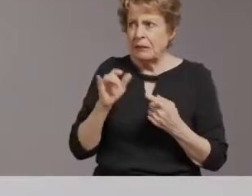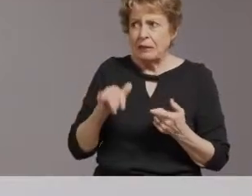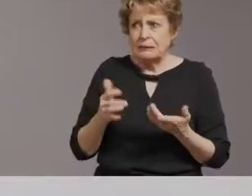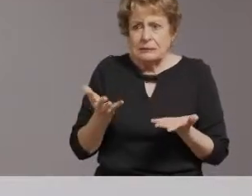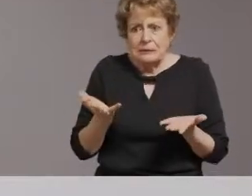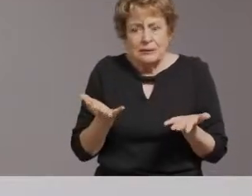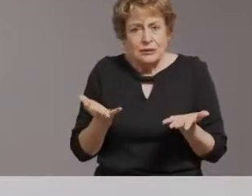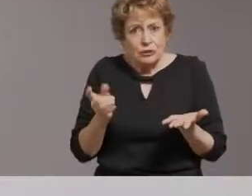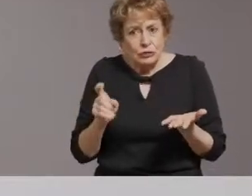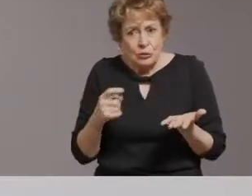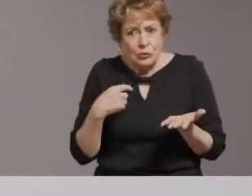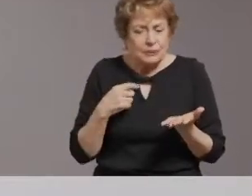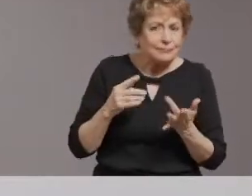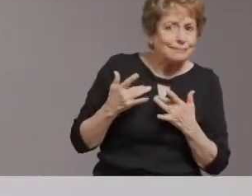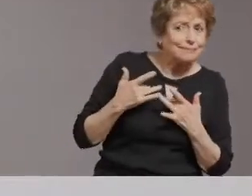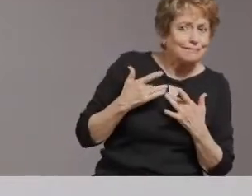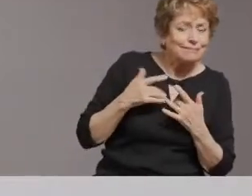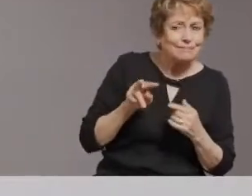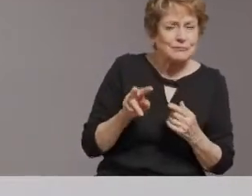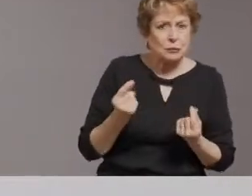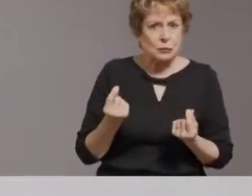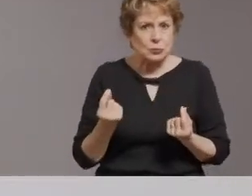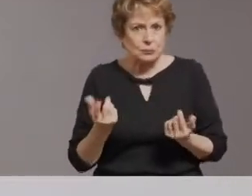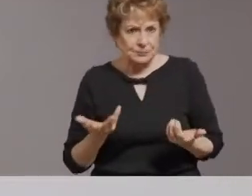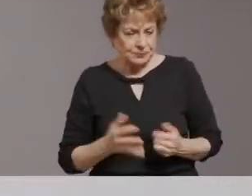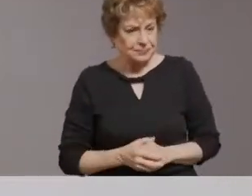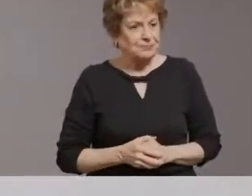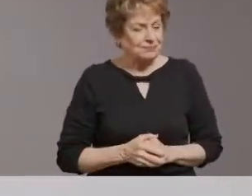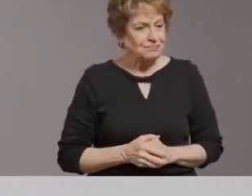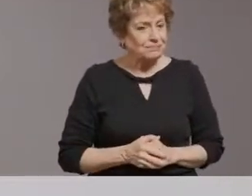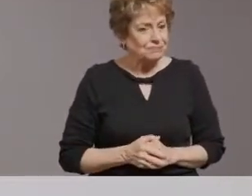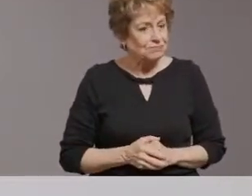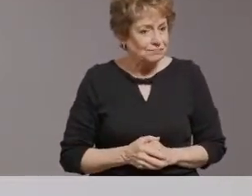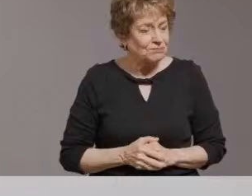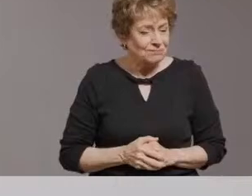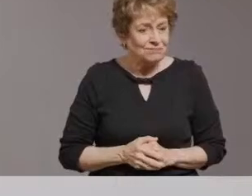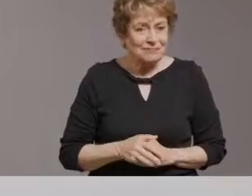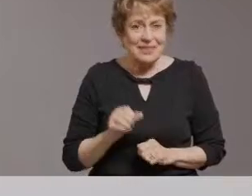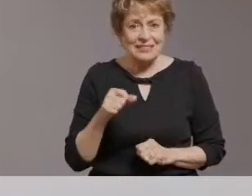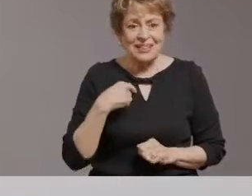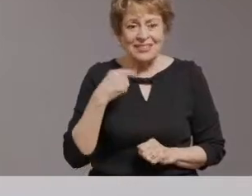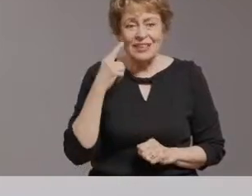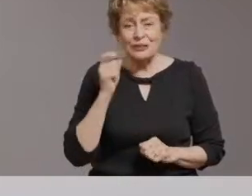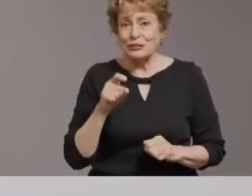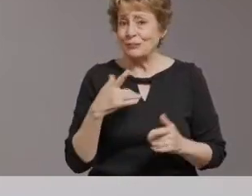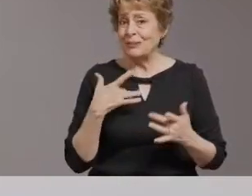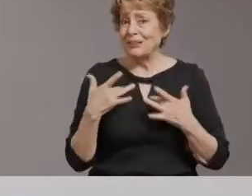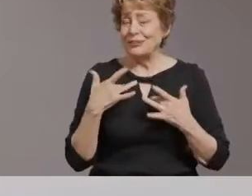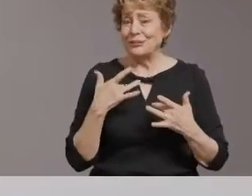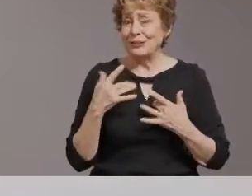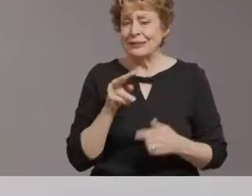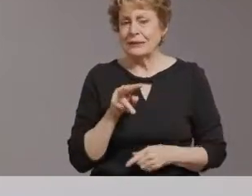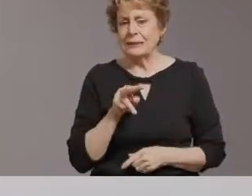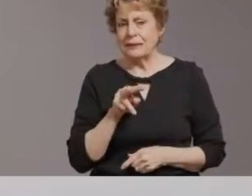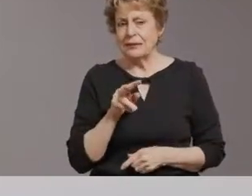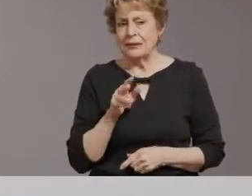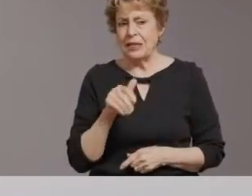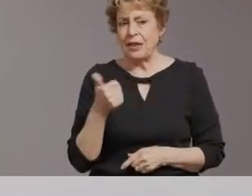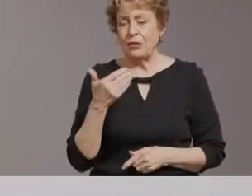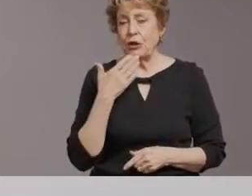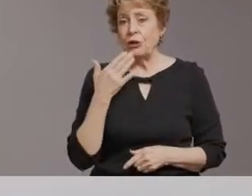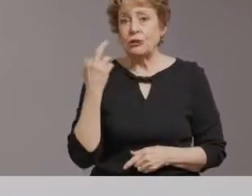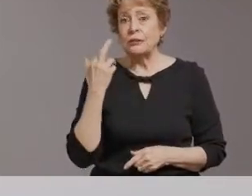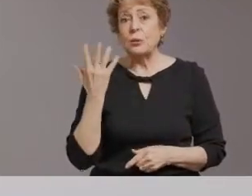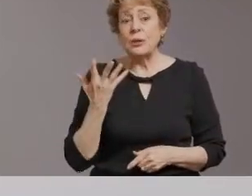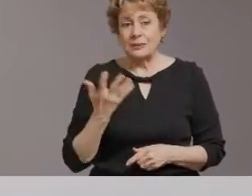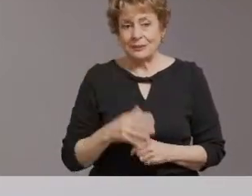should be concerned about this time? I think it's something that we should be concerned about, and I think that it's another indicator for why you want to make sure that when you're out, you're